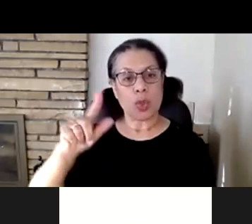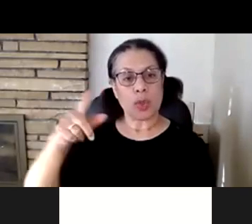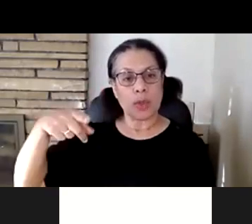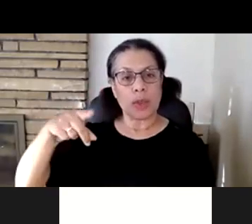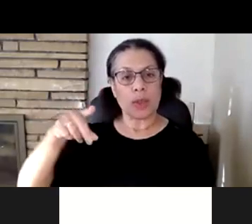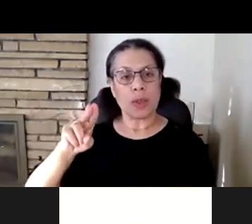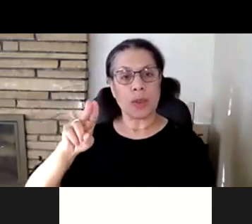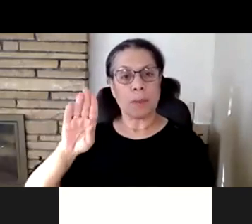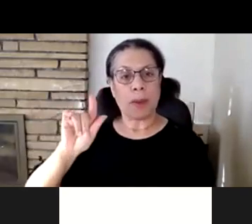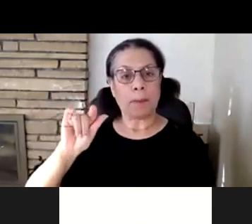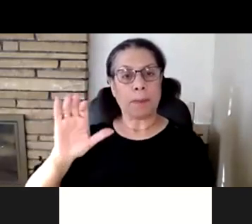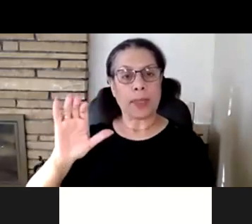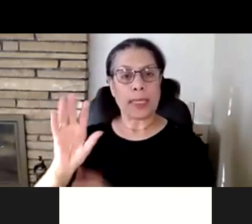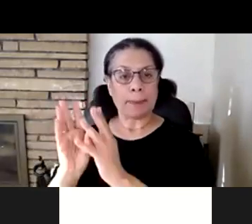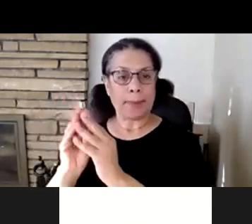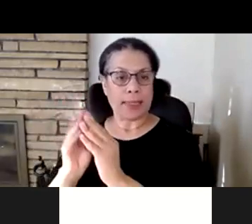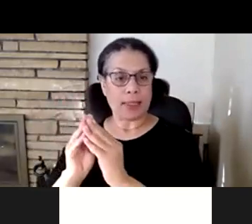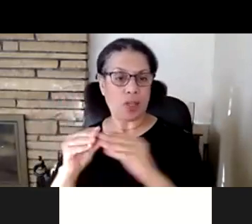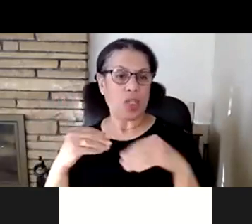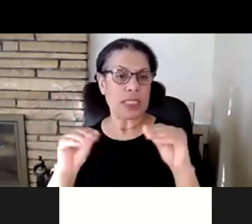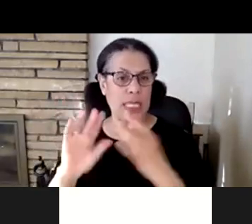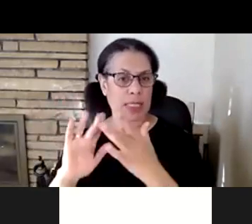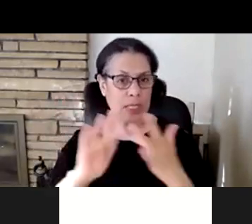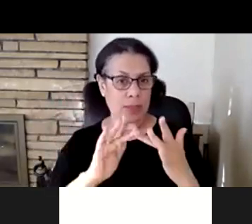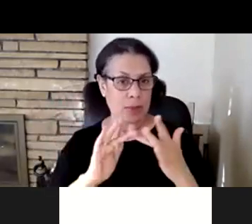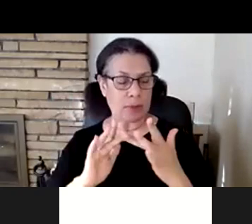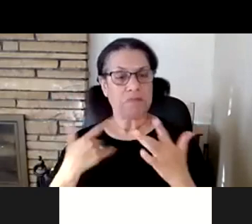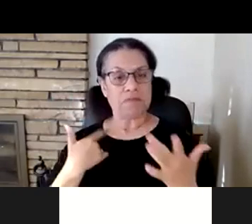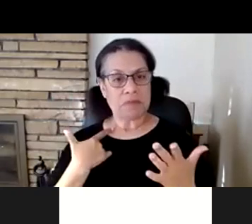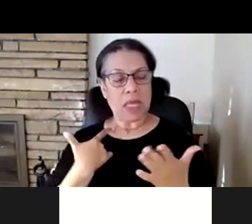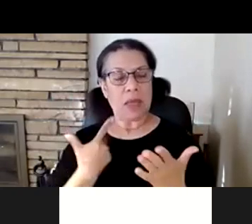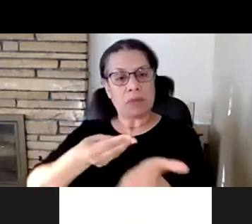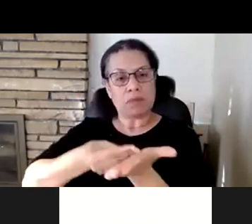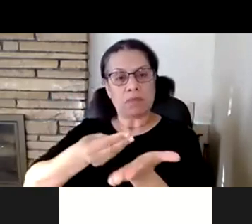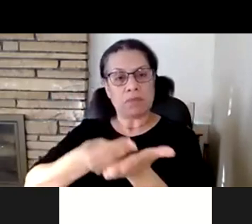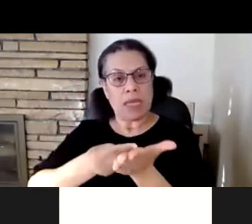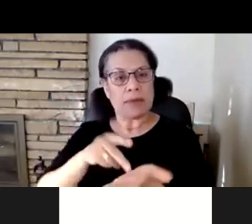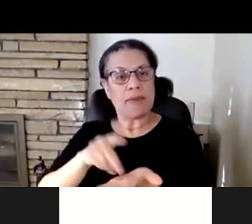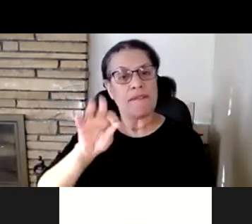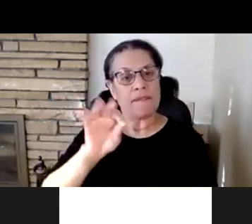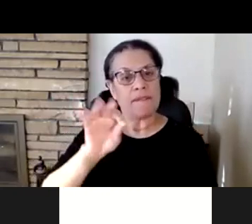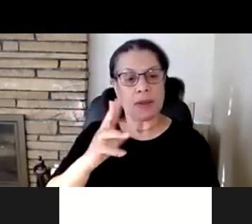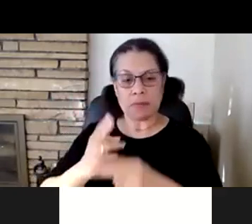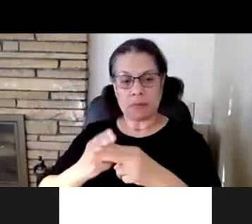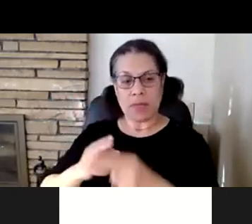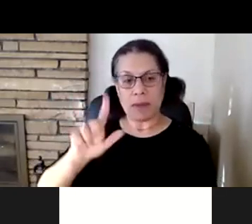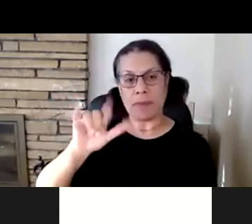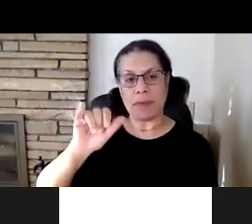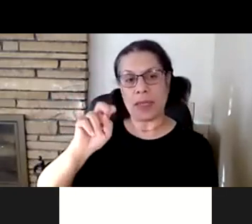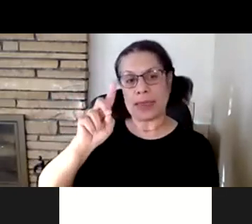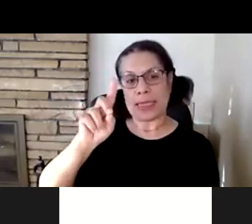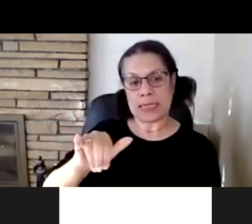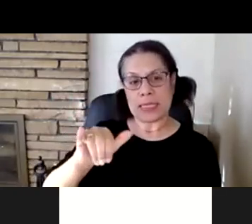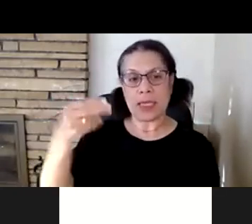proposed sales network as part of our Fair Transformation project. My name is Lindsay Heffernan, and